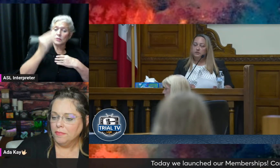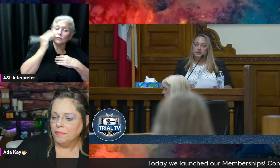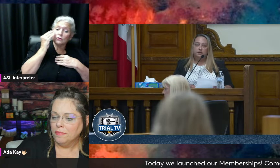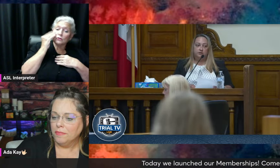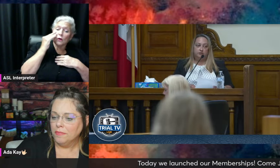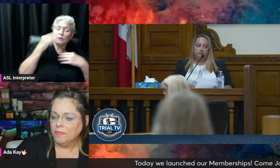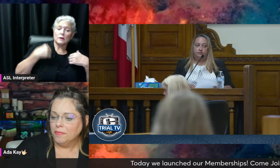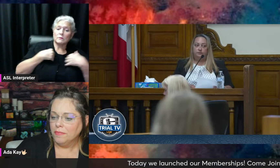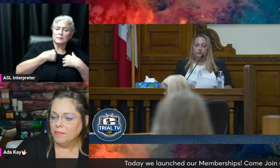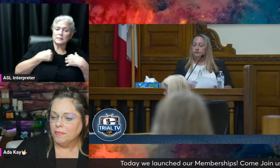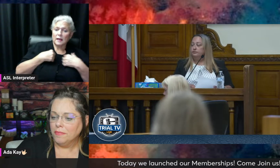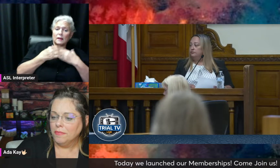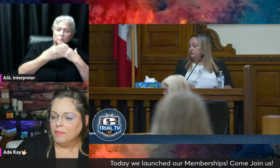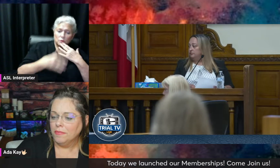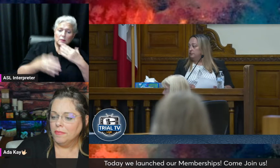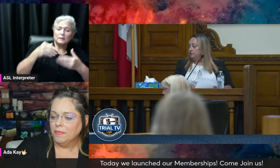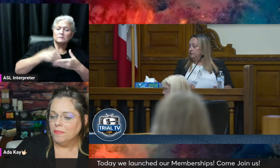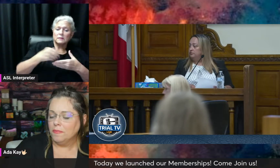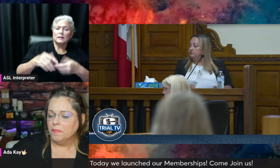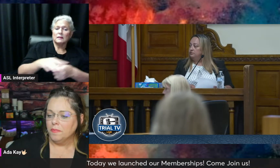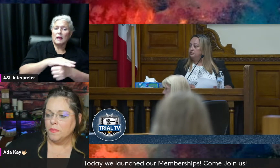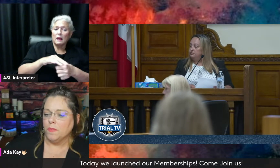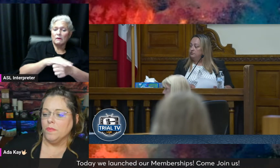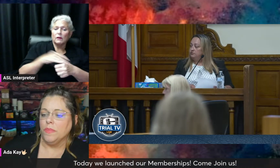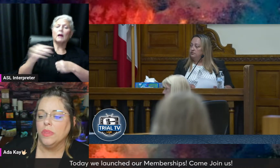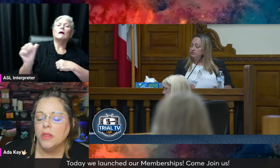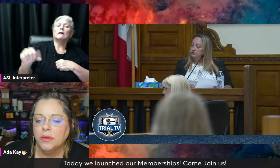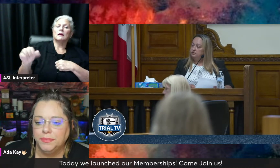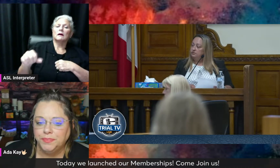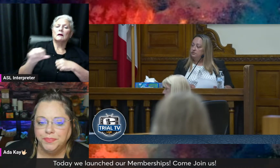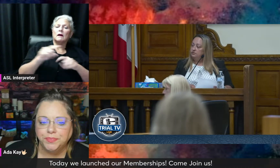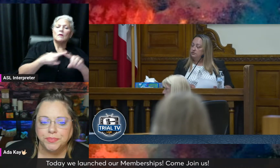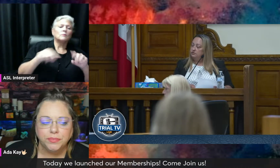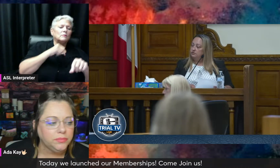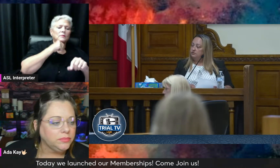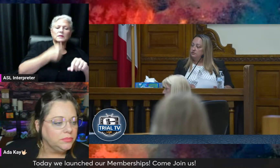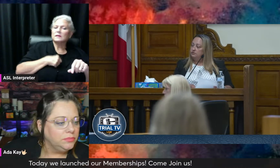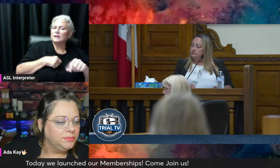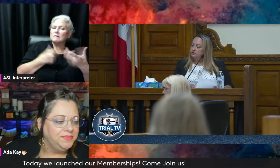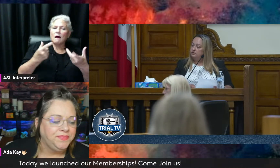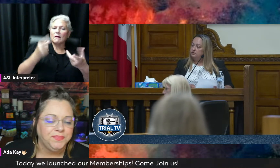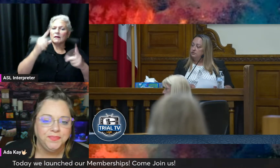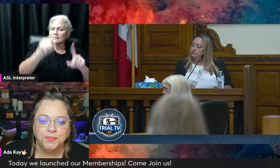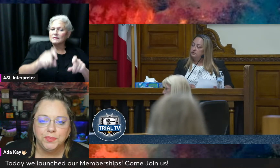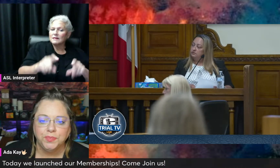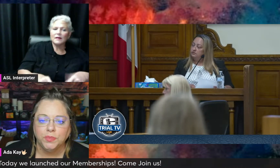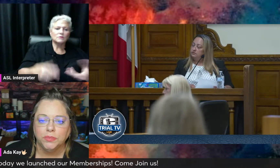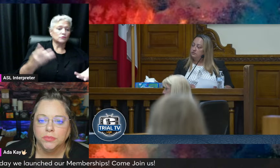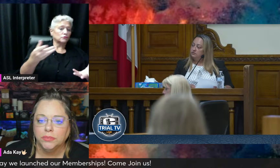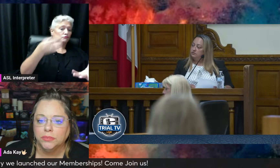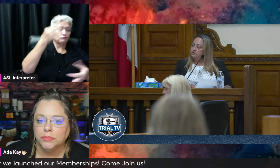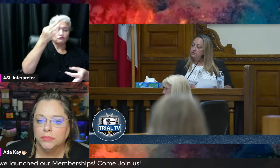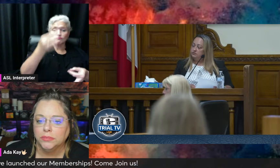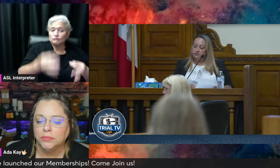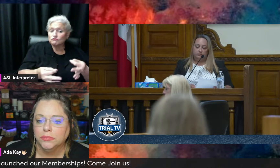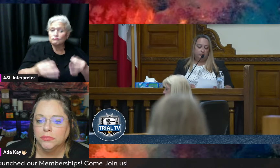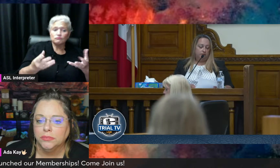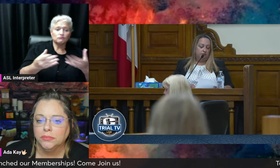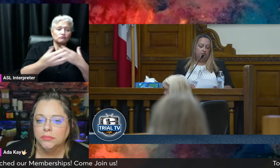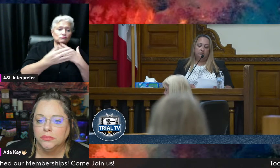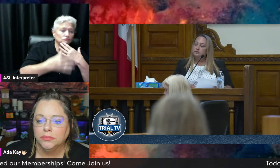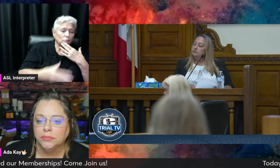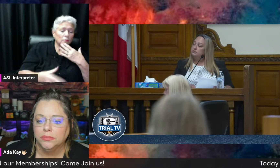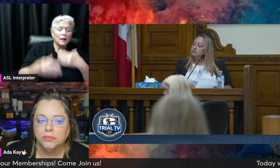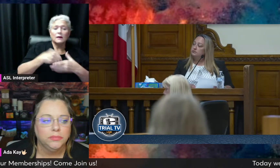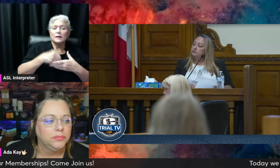area? Yes. Okay. But you didn't test to determine whether or not the blood stain in item